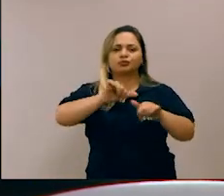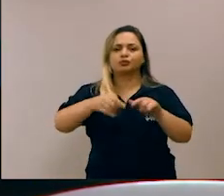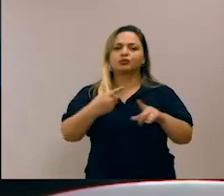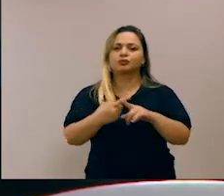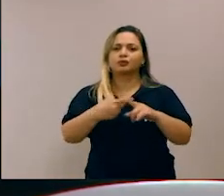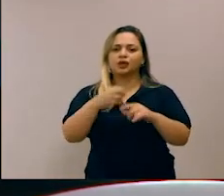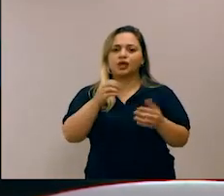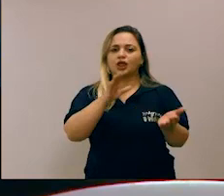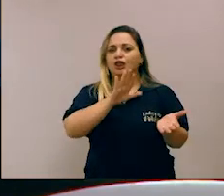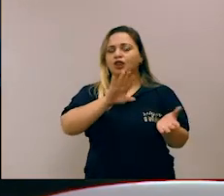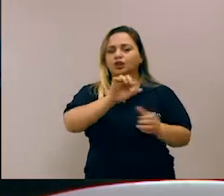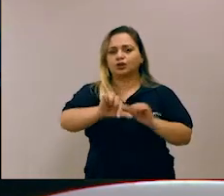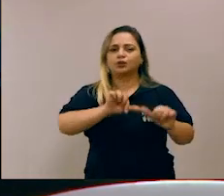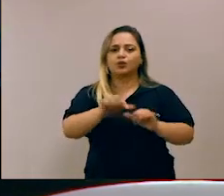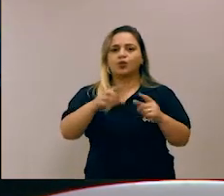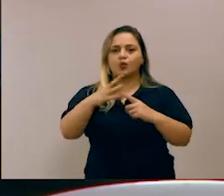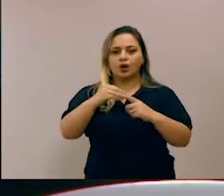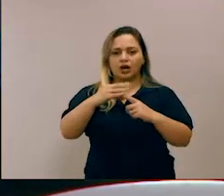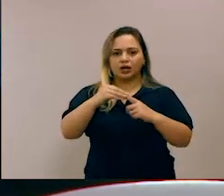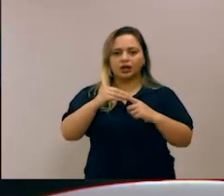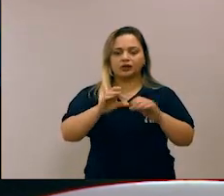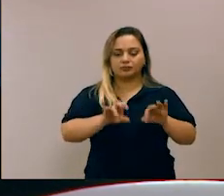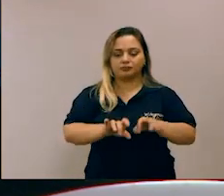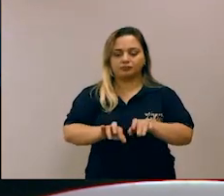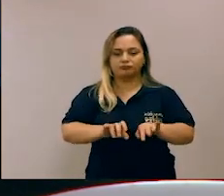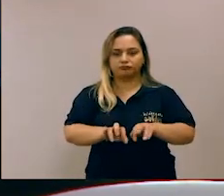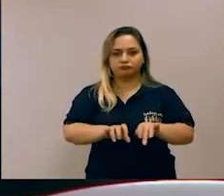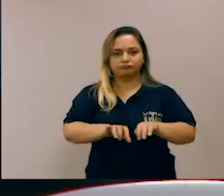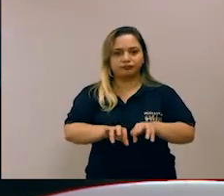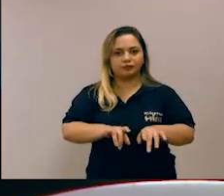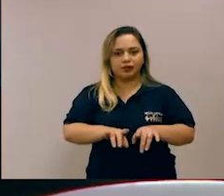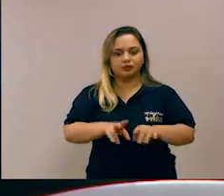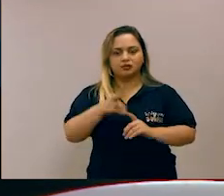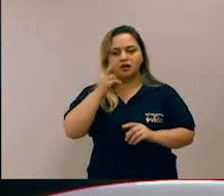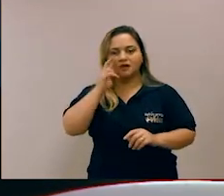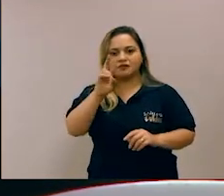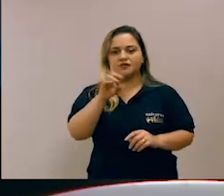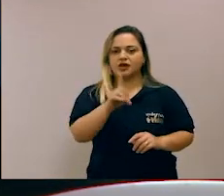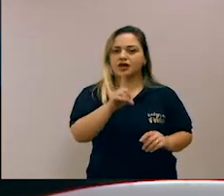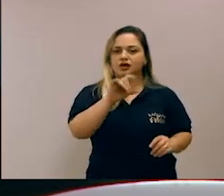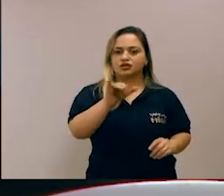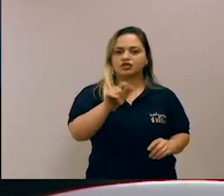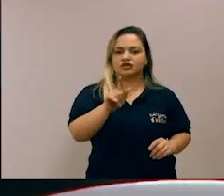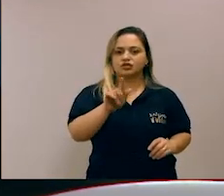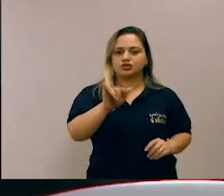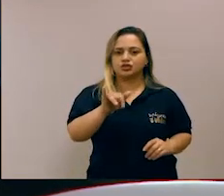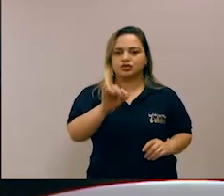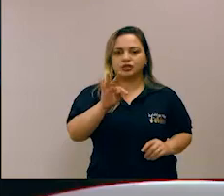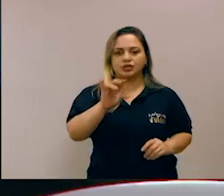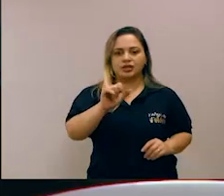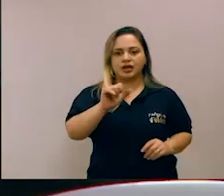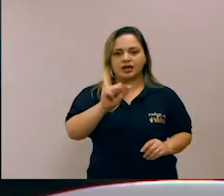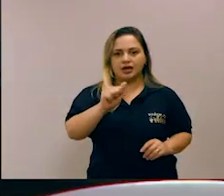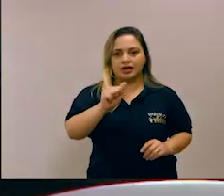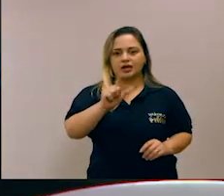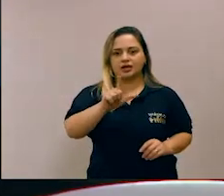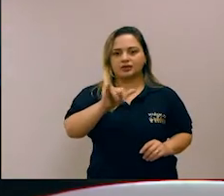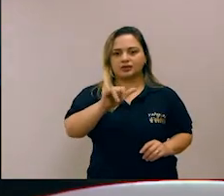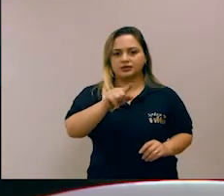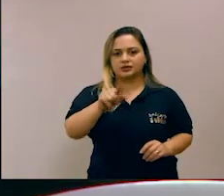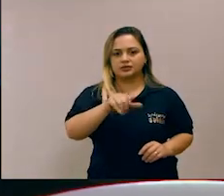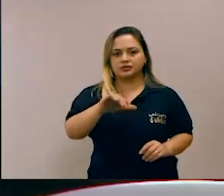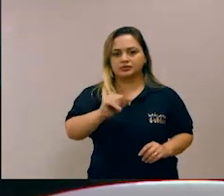the most visible effects of digital transformation is the digitalization, to remove